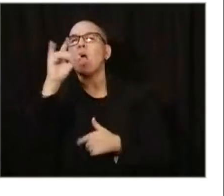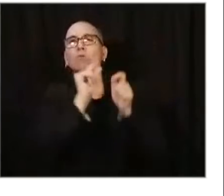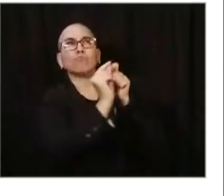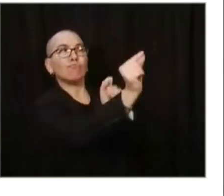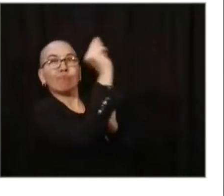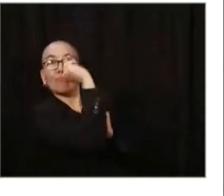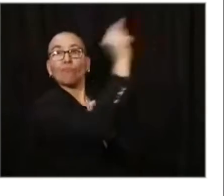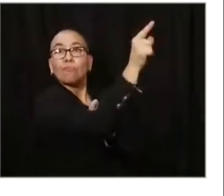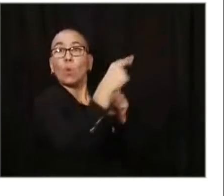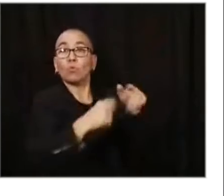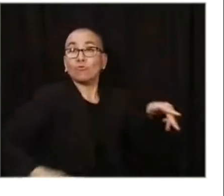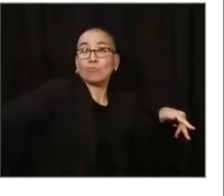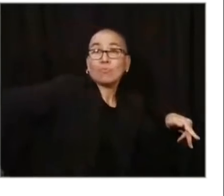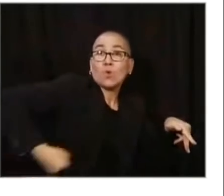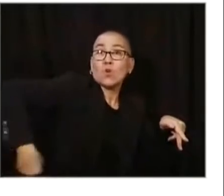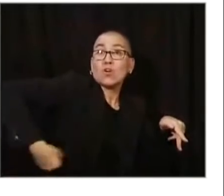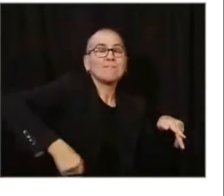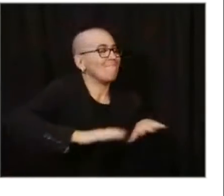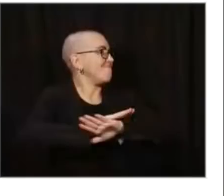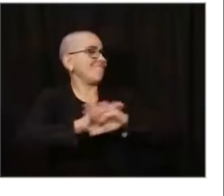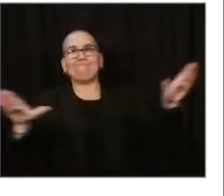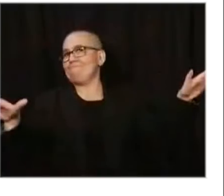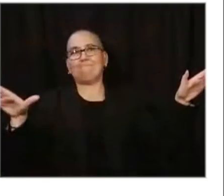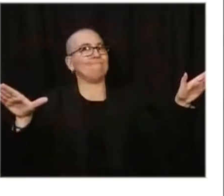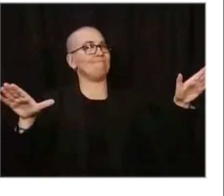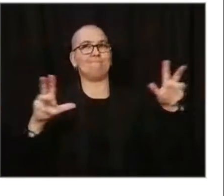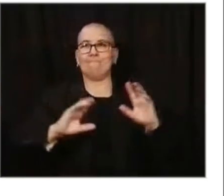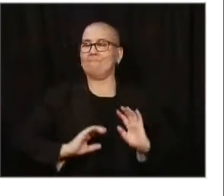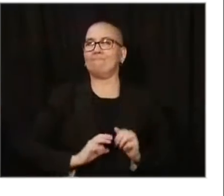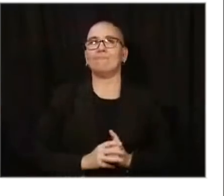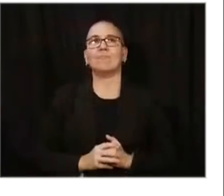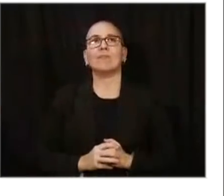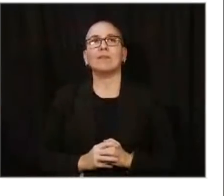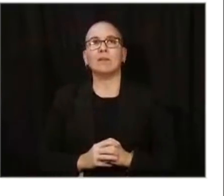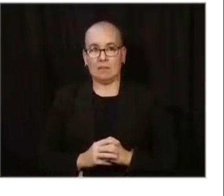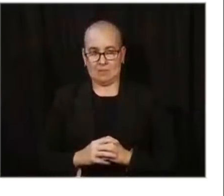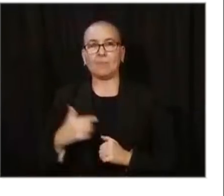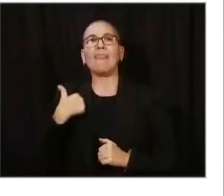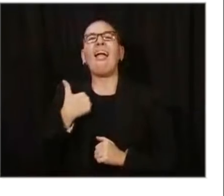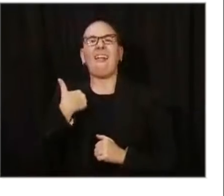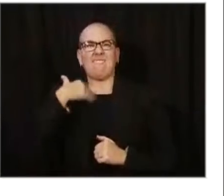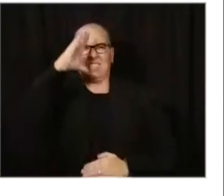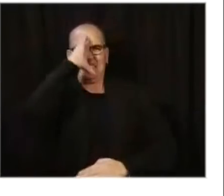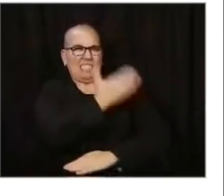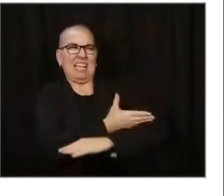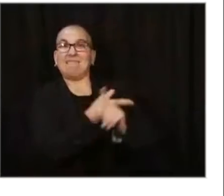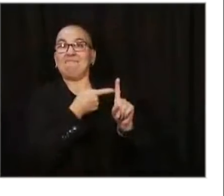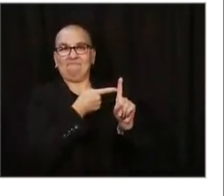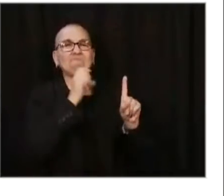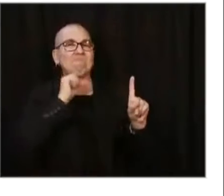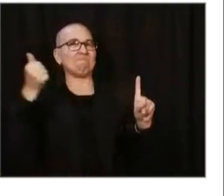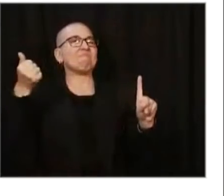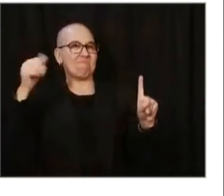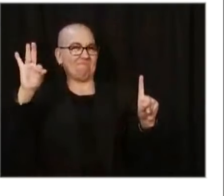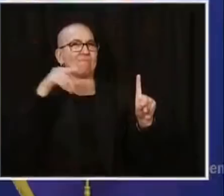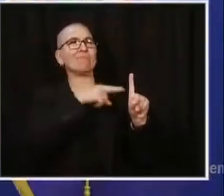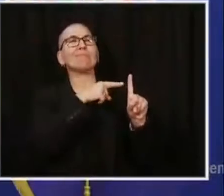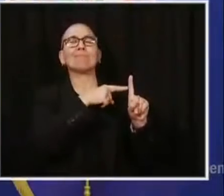And again, I just like to say, I've got a 19-year-old who went back and watches kind of an old movie classic,